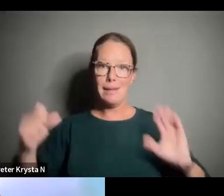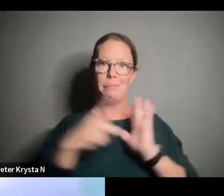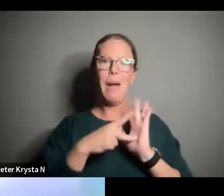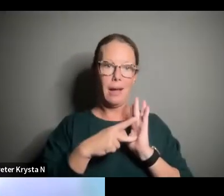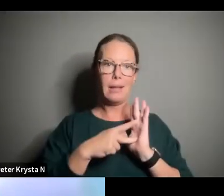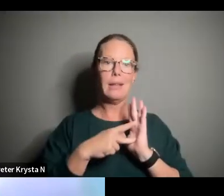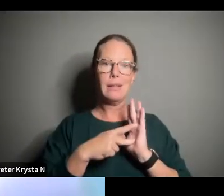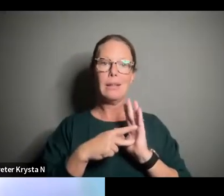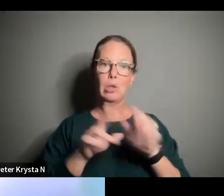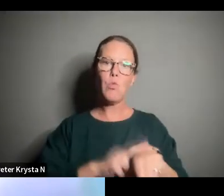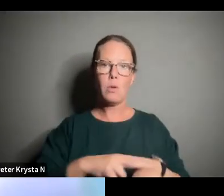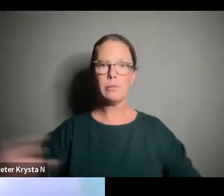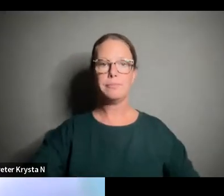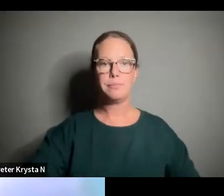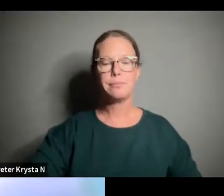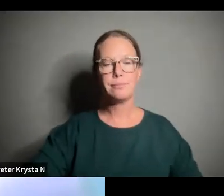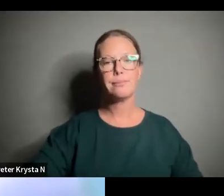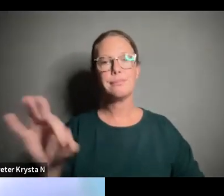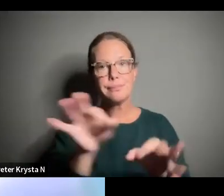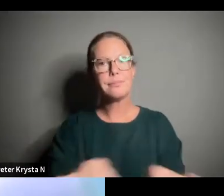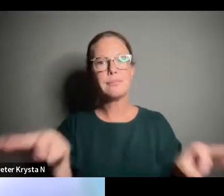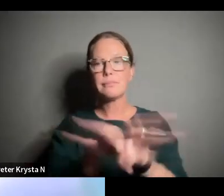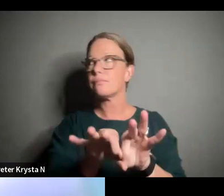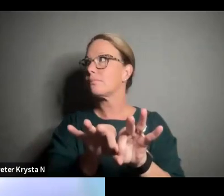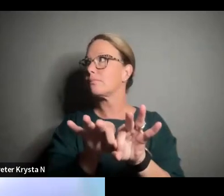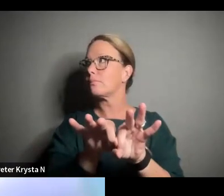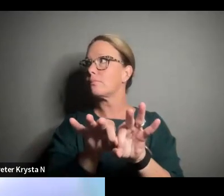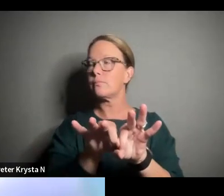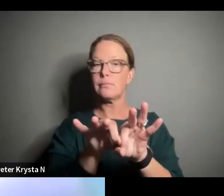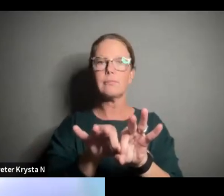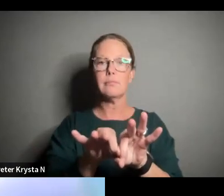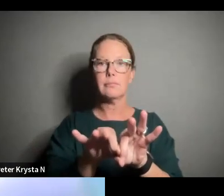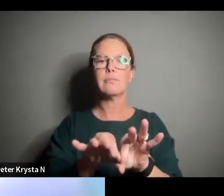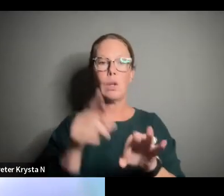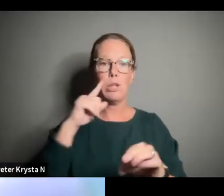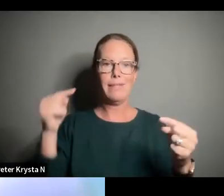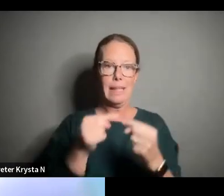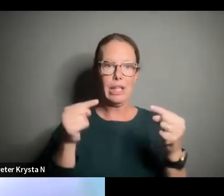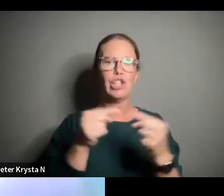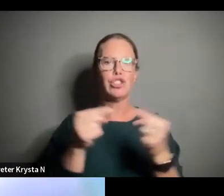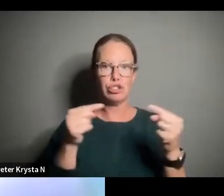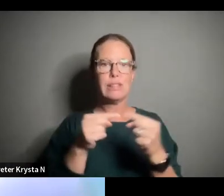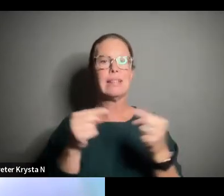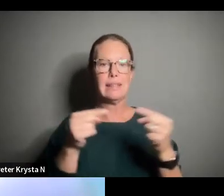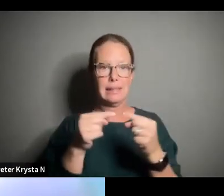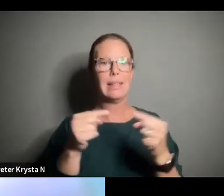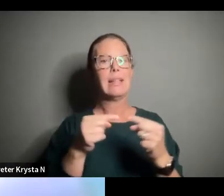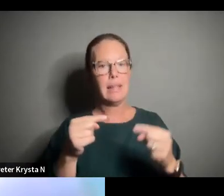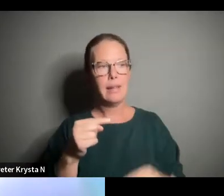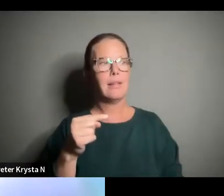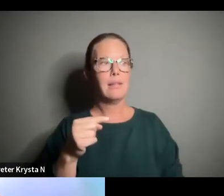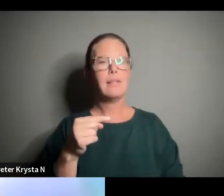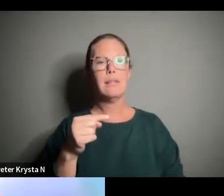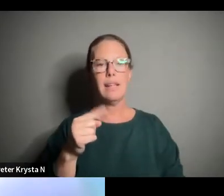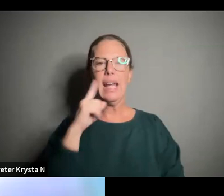little more normalcy, which is important when you had this injury that, as we all know, and you've done so well in all of your talks over the years, it